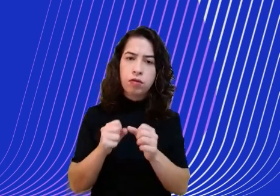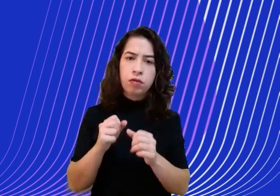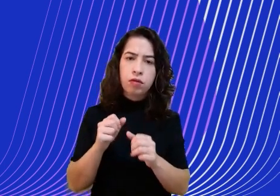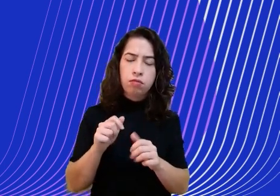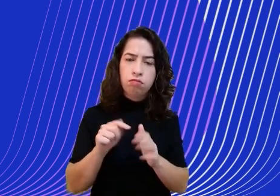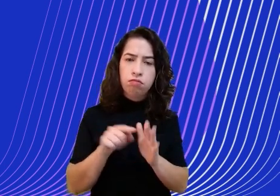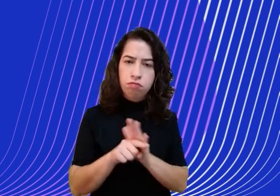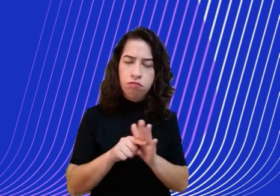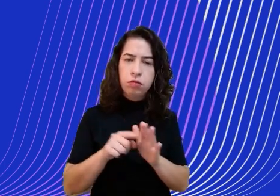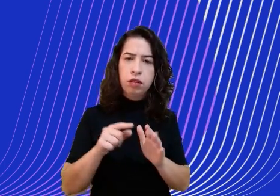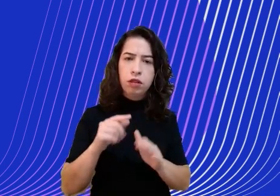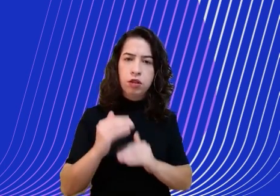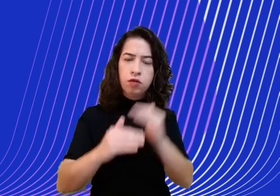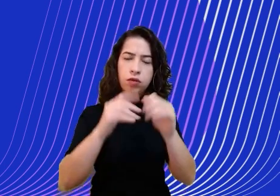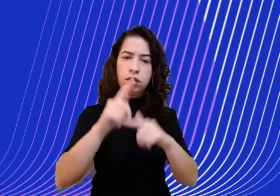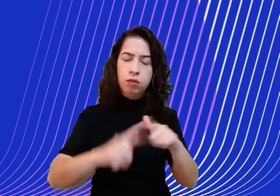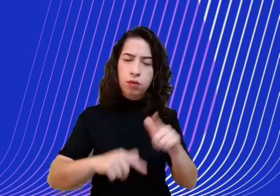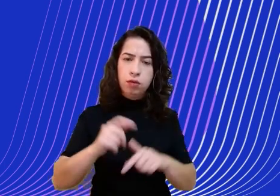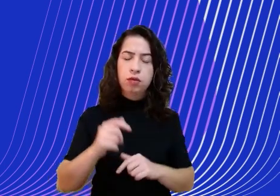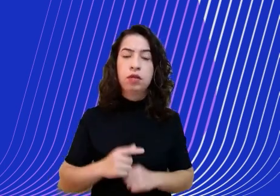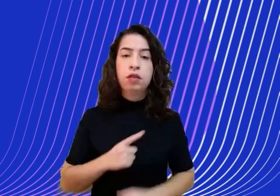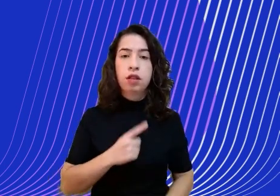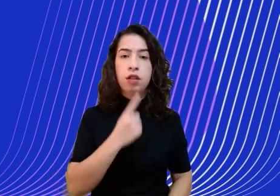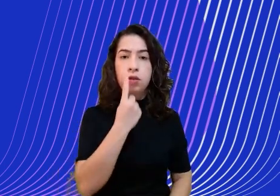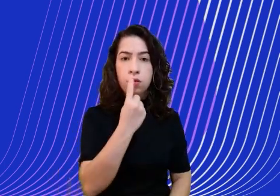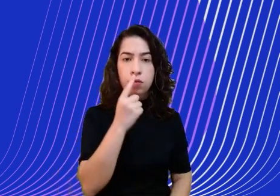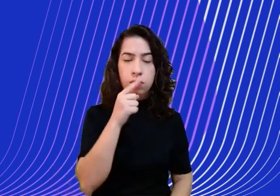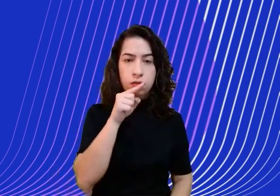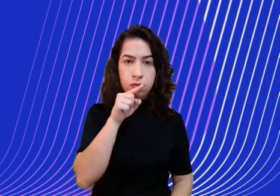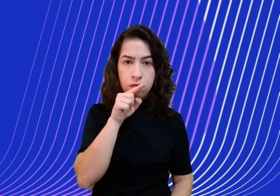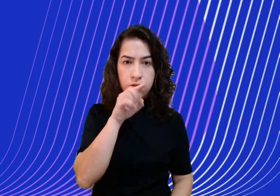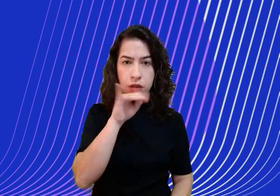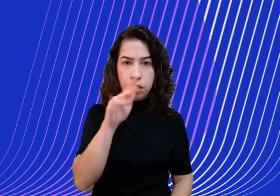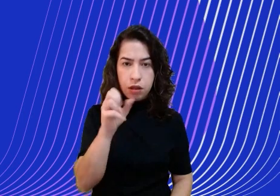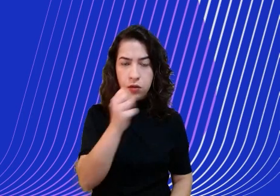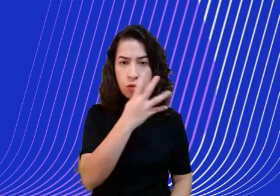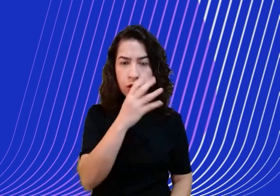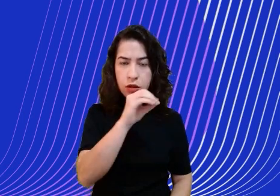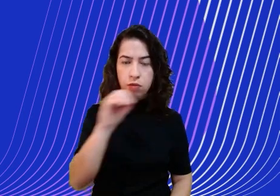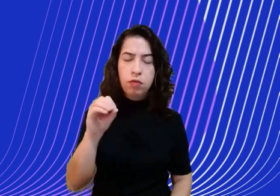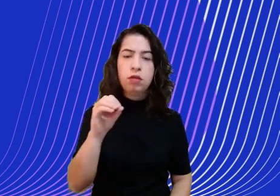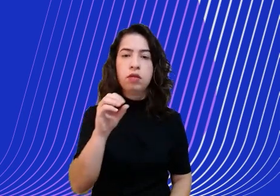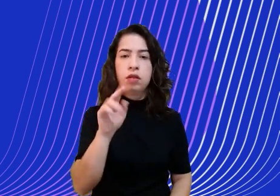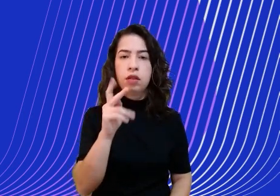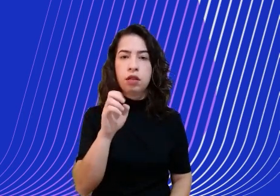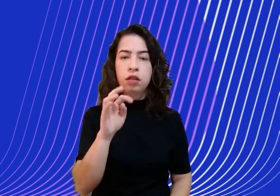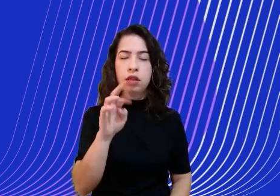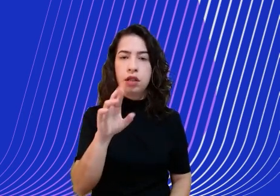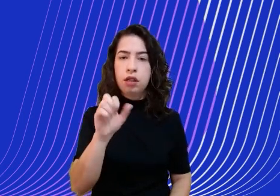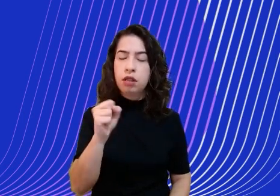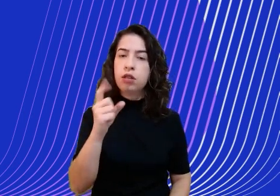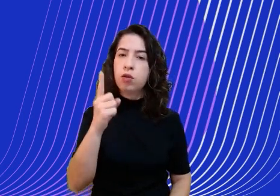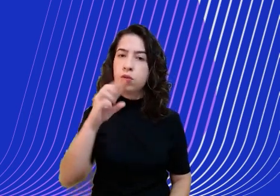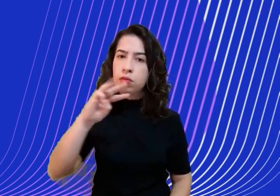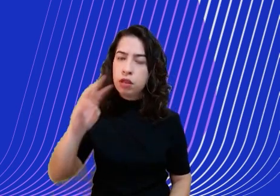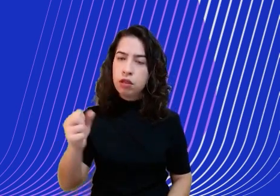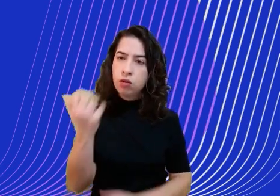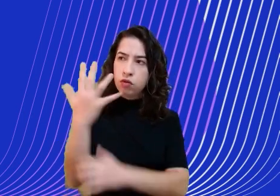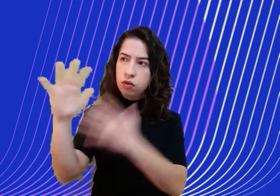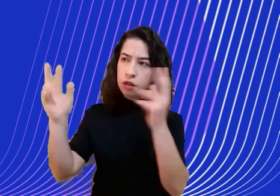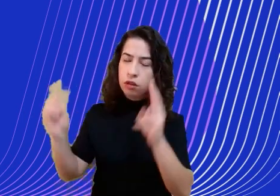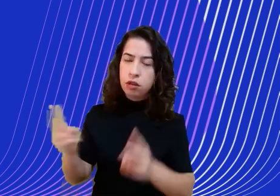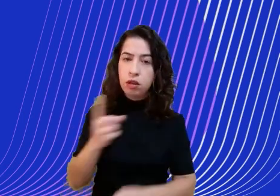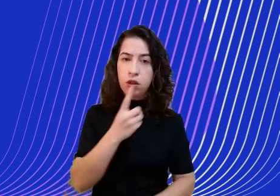and services. So we have many hectares of planted forestry, and we have 12